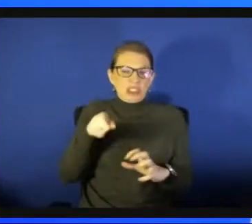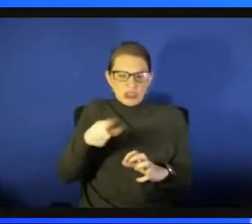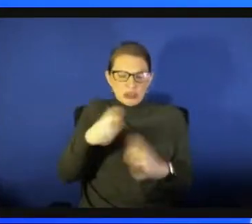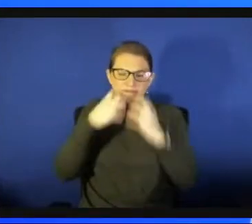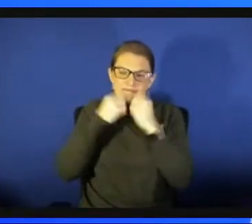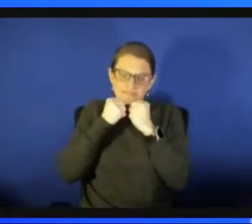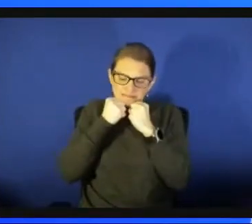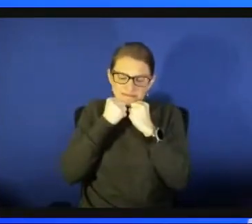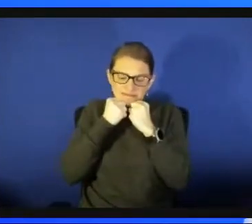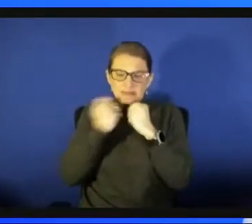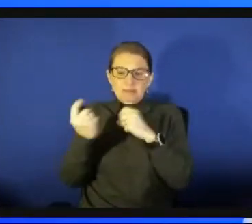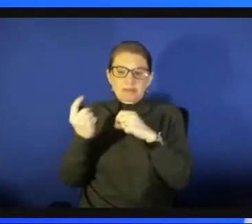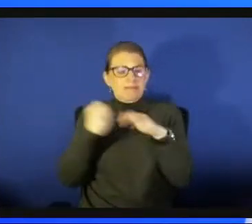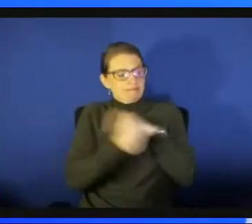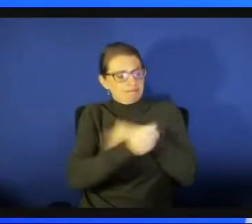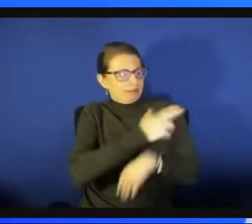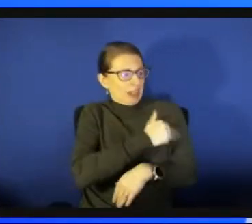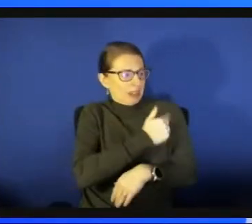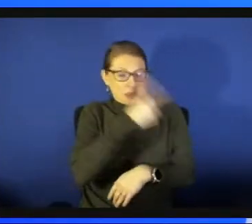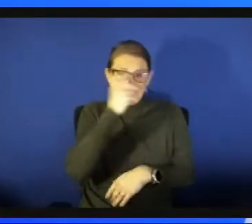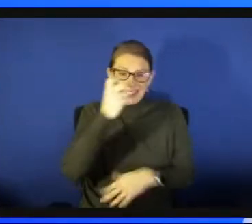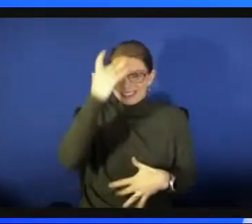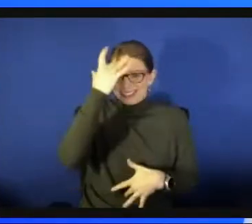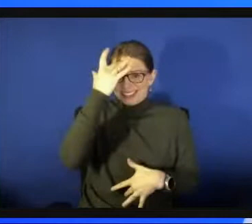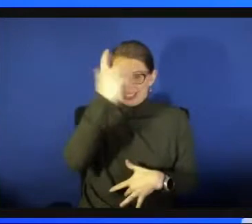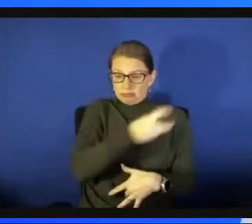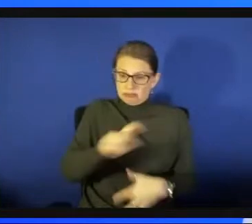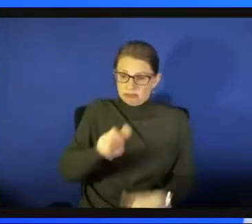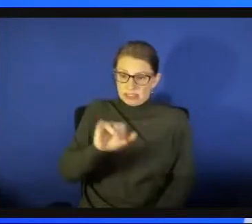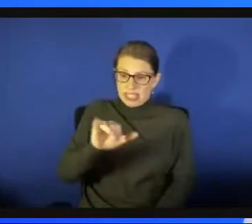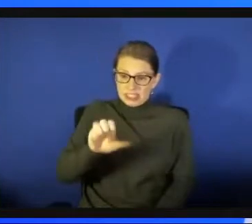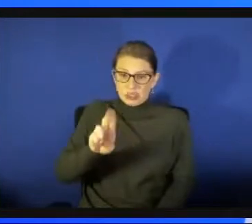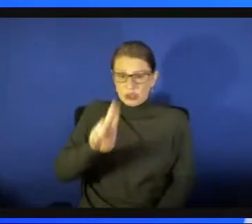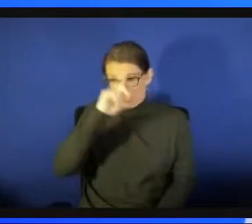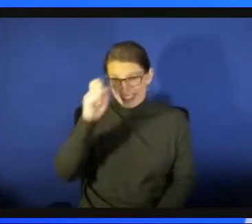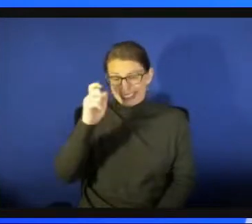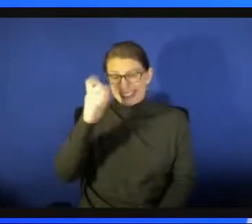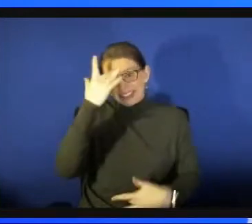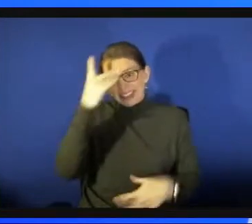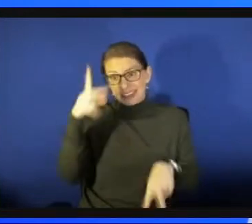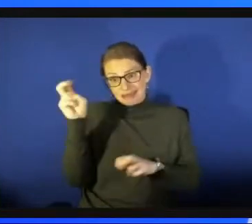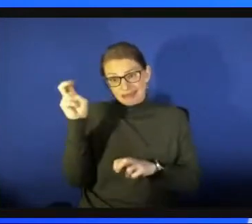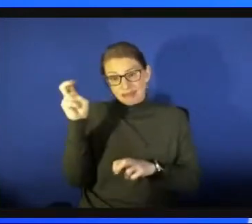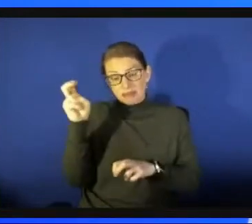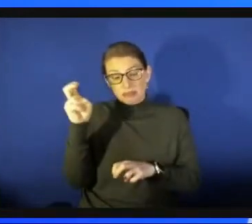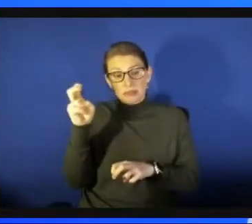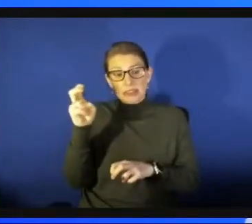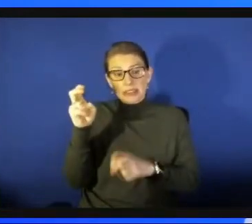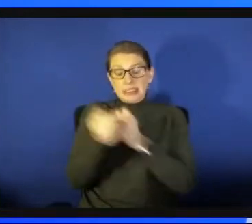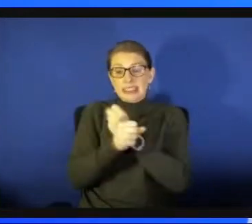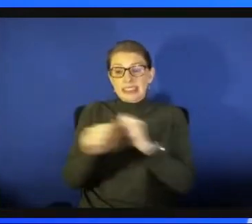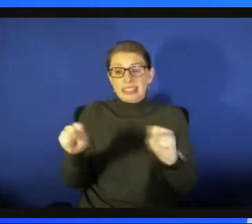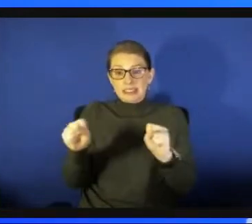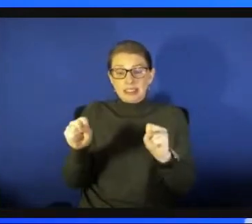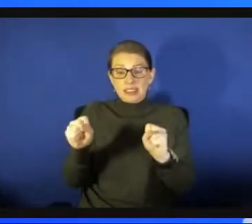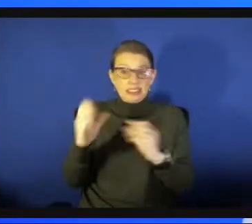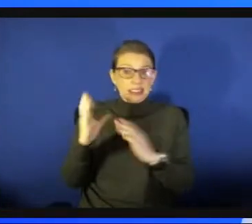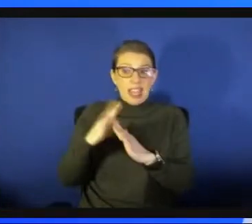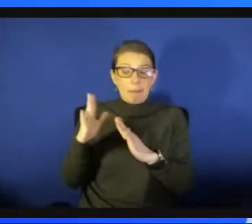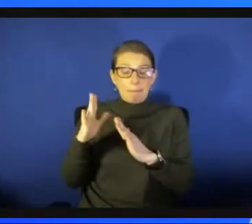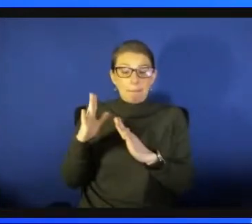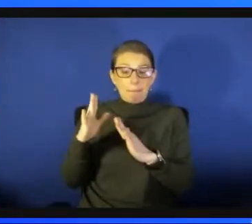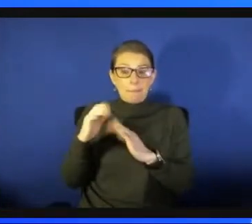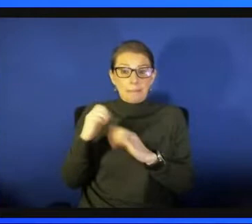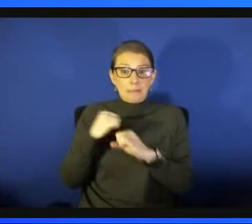hospital because you're sick, having to go to the ICU because you're sick, and understanding that the best, safest way to help prevent that is through vaccination.